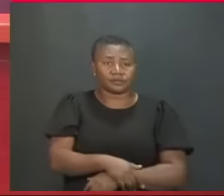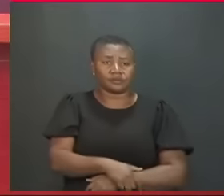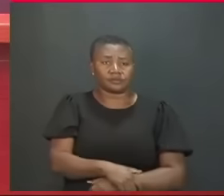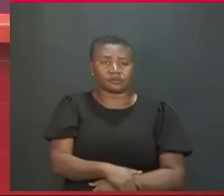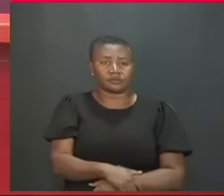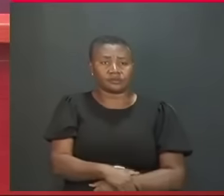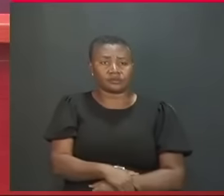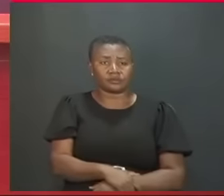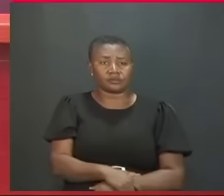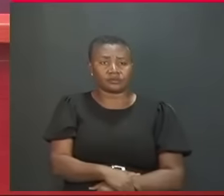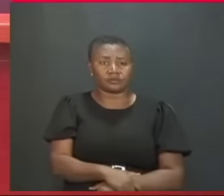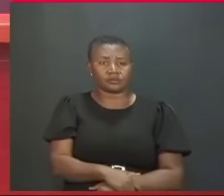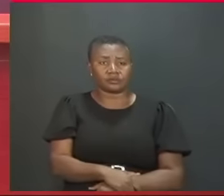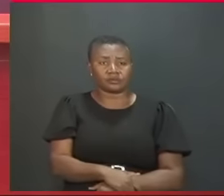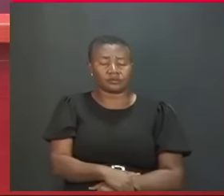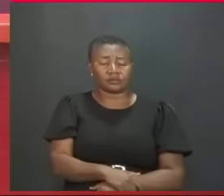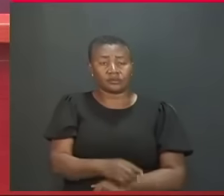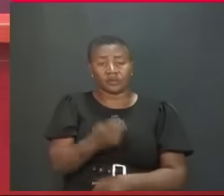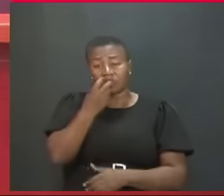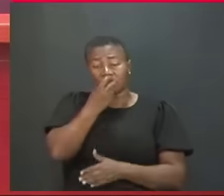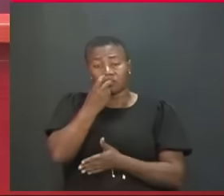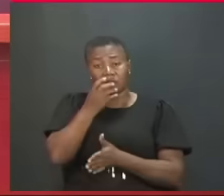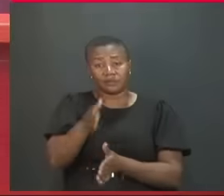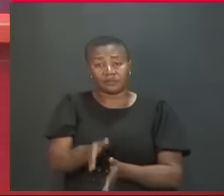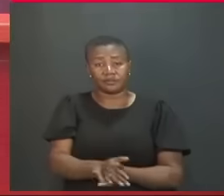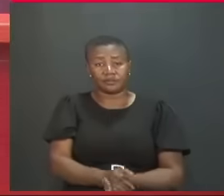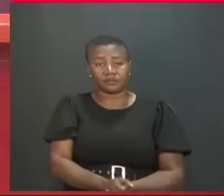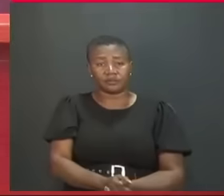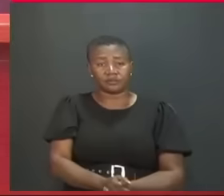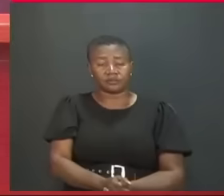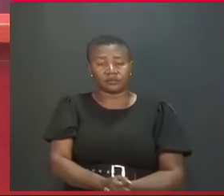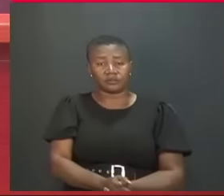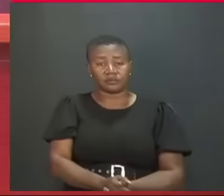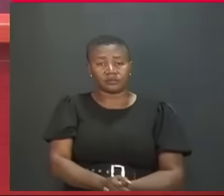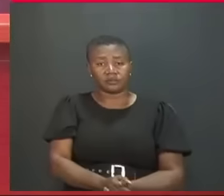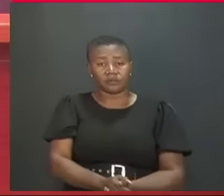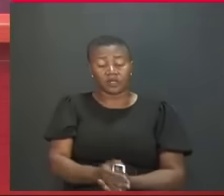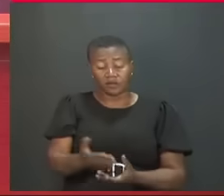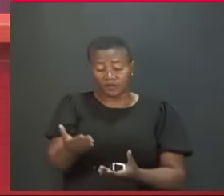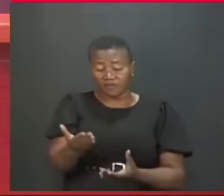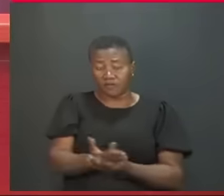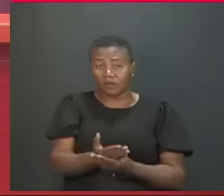Majority Leader. Yeah, Mr. Speaker, he filed a motion.